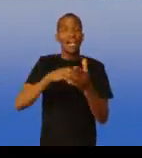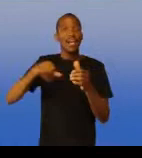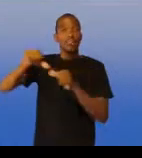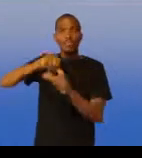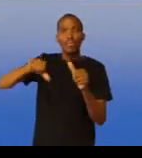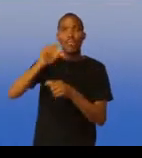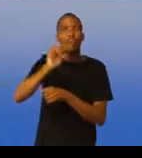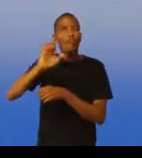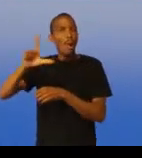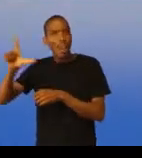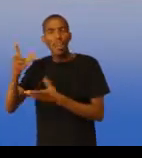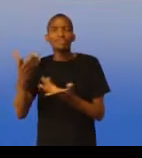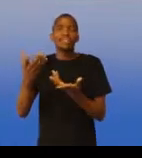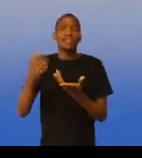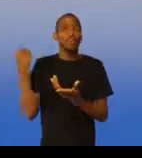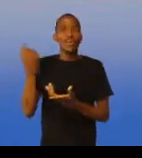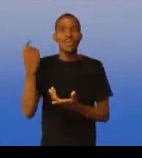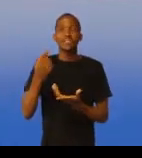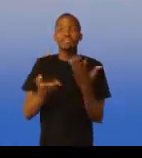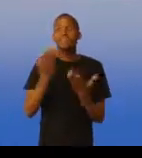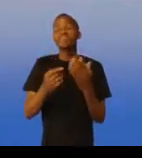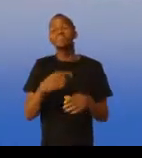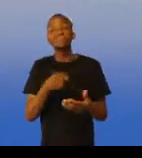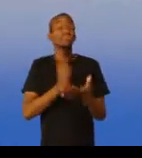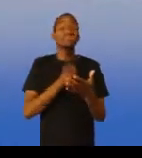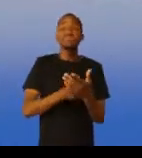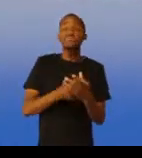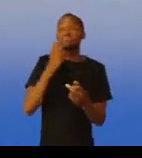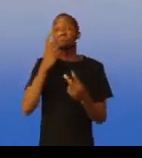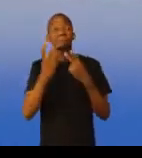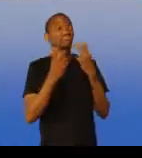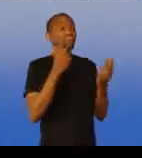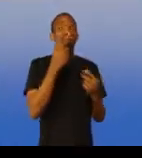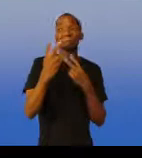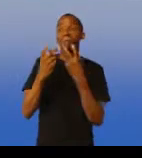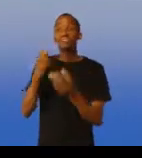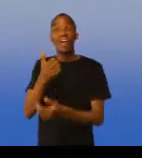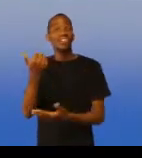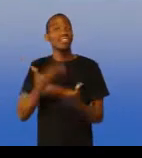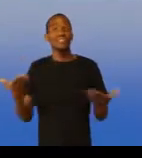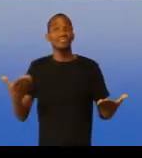malls. Window shopping, if you have money, we just go shopping and buying a few things.